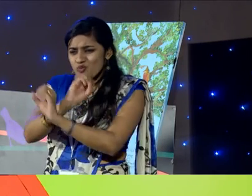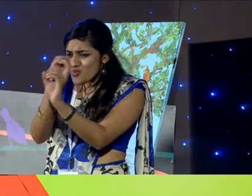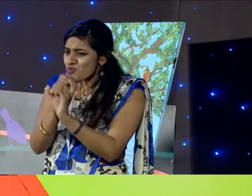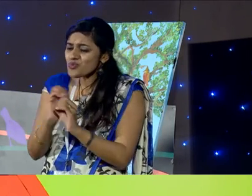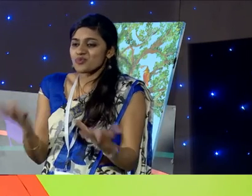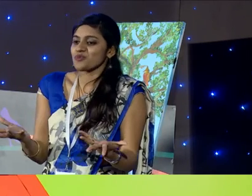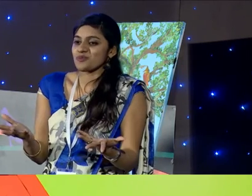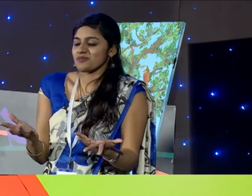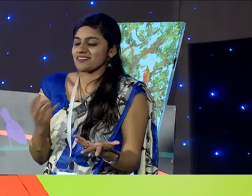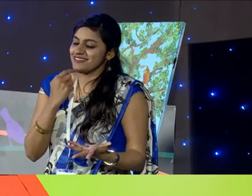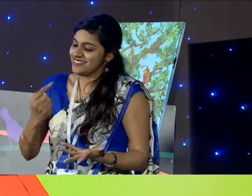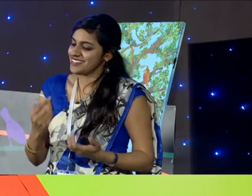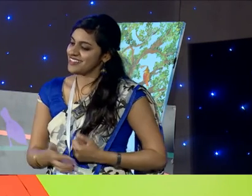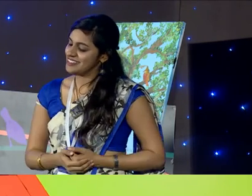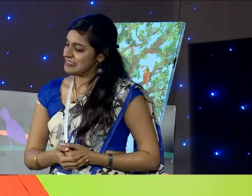The third